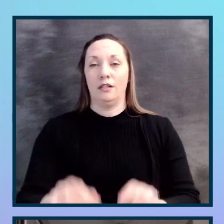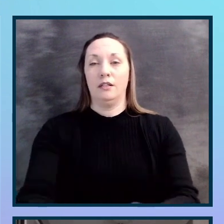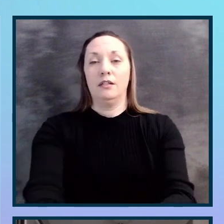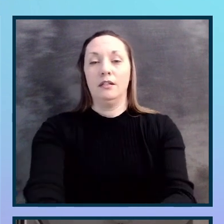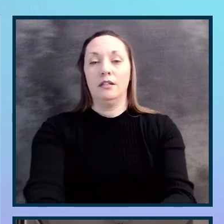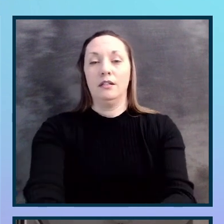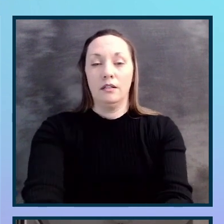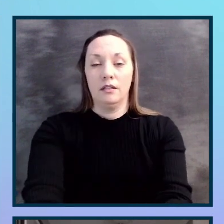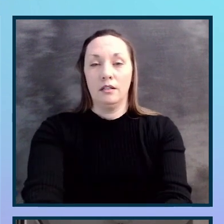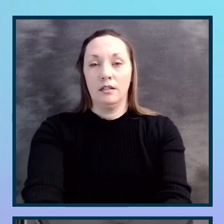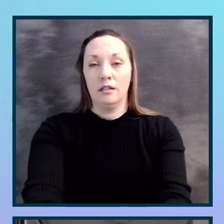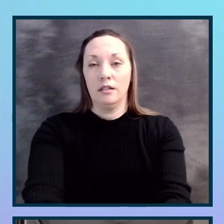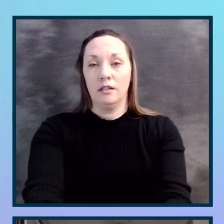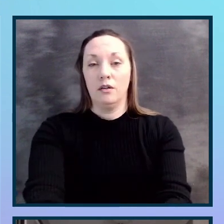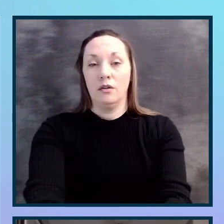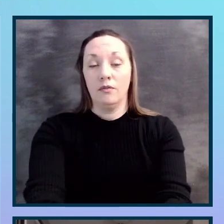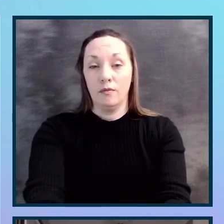problem where